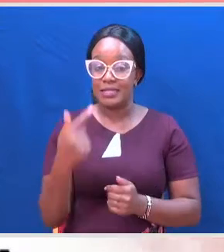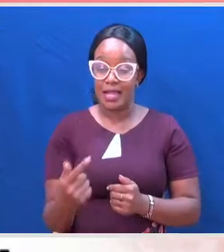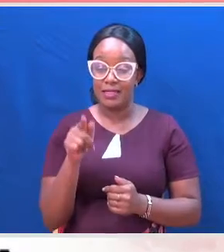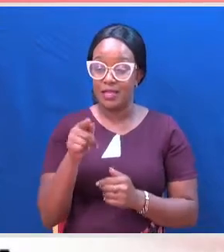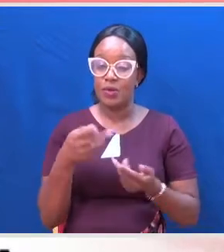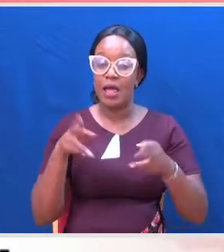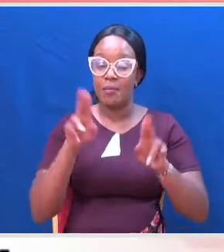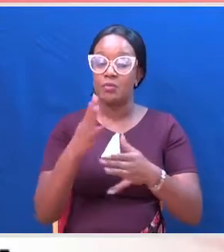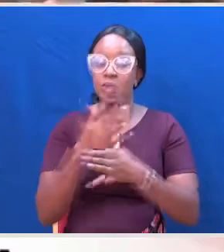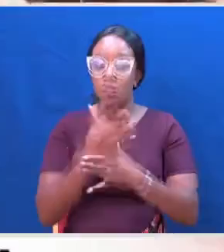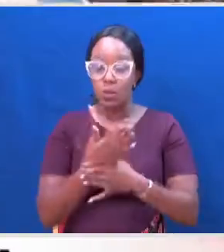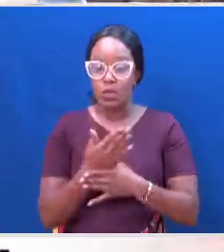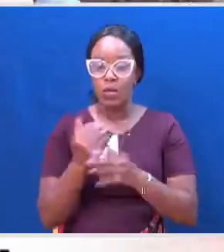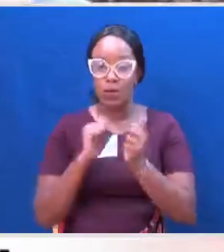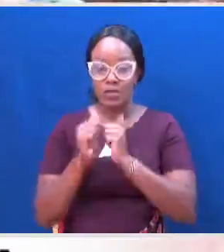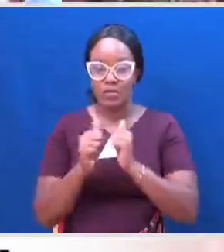and himself.